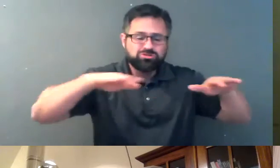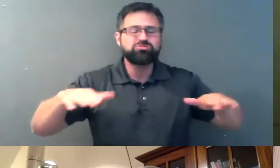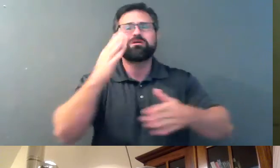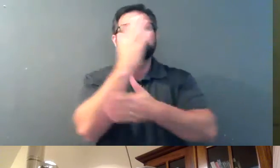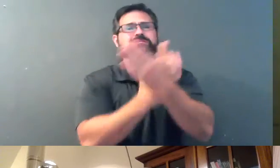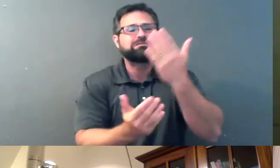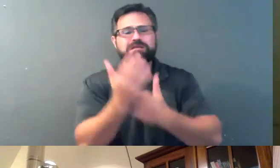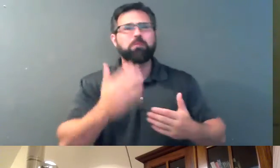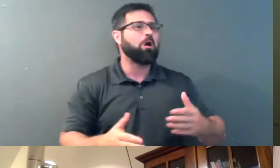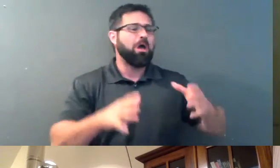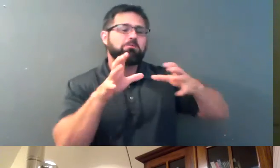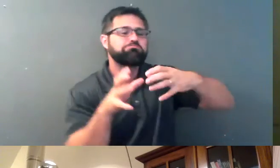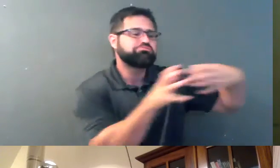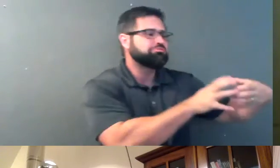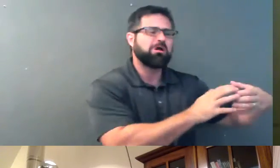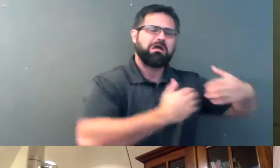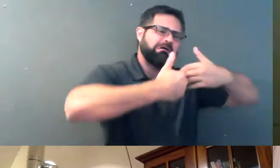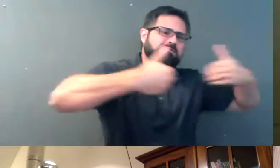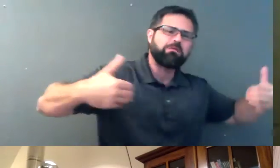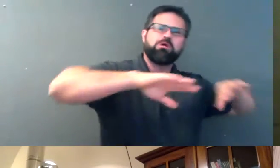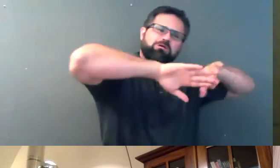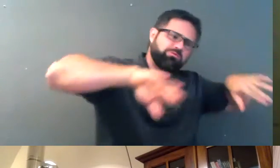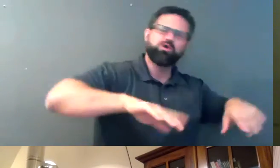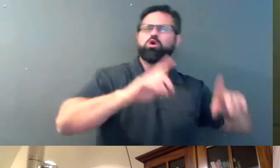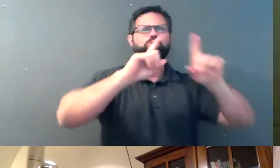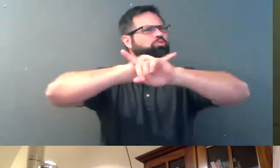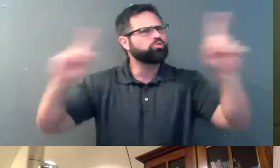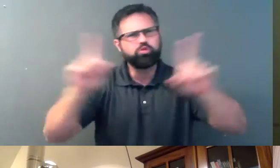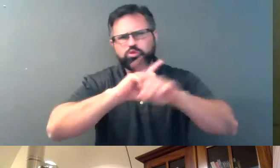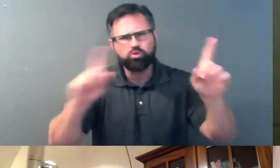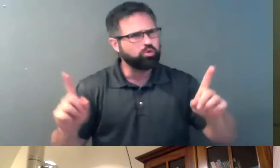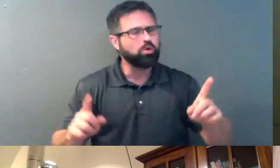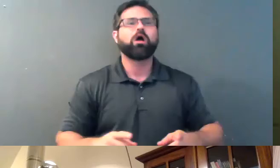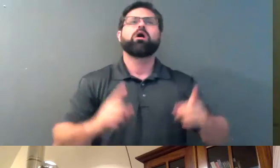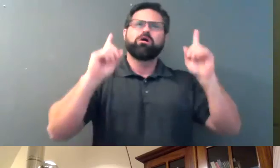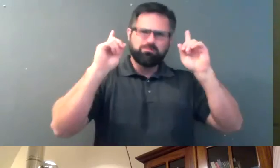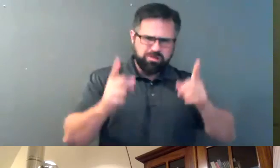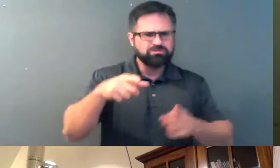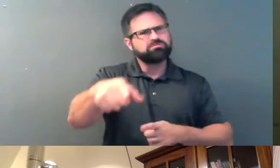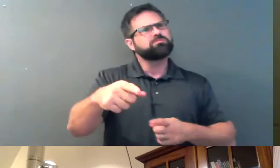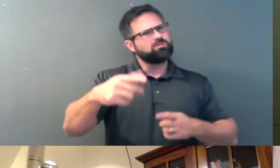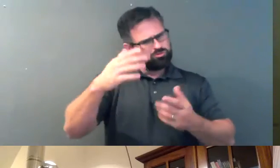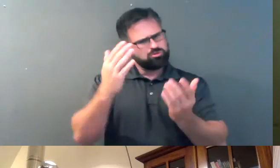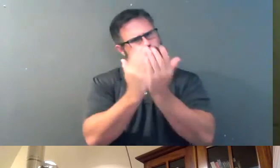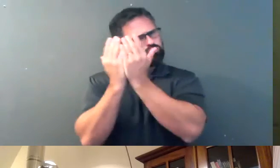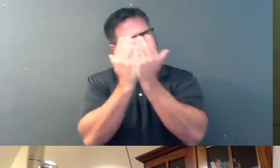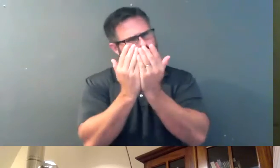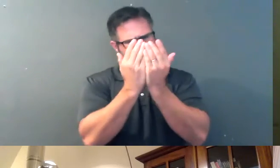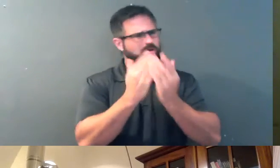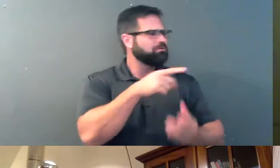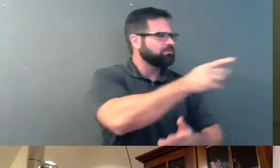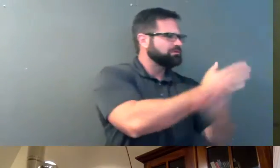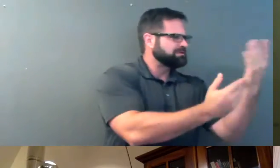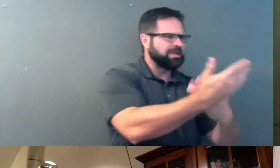special education schools and specialized units within mainstream schools, and to ensure